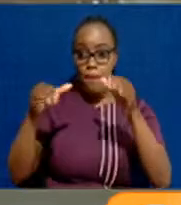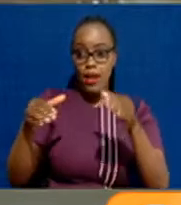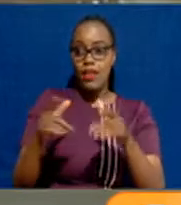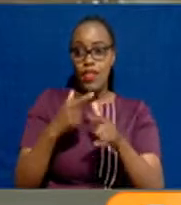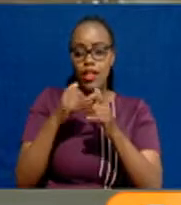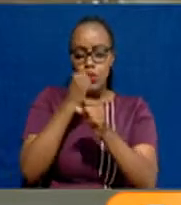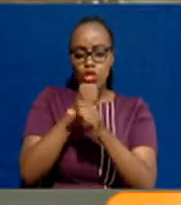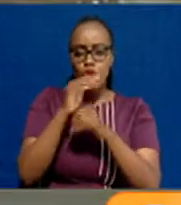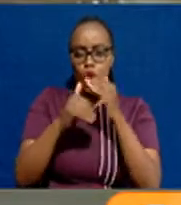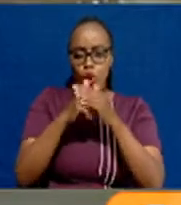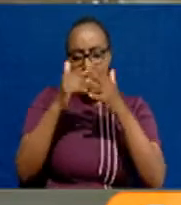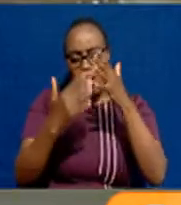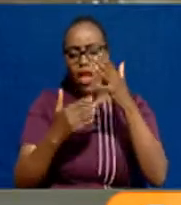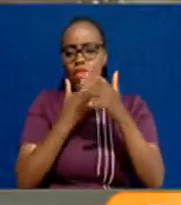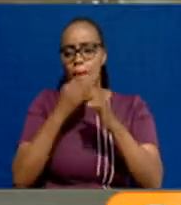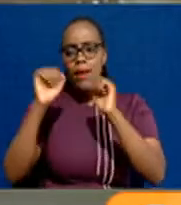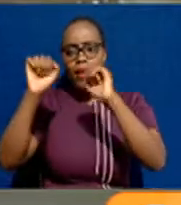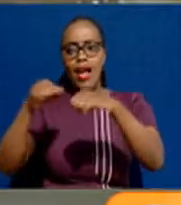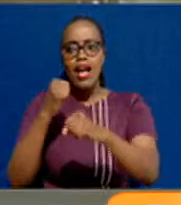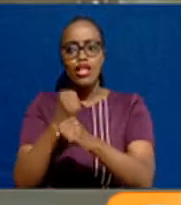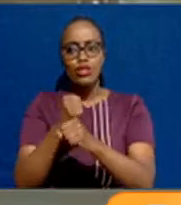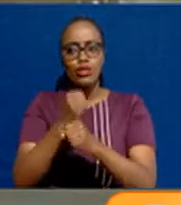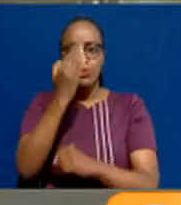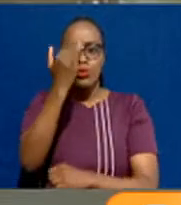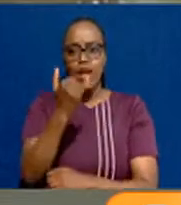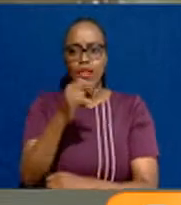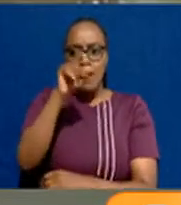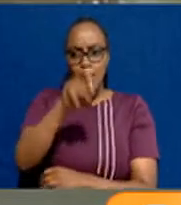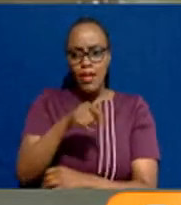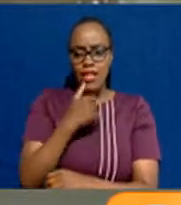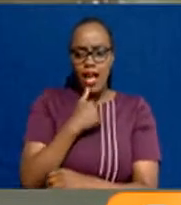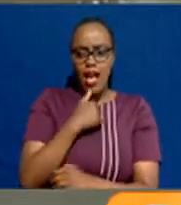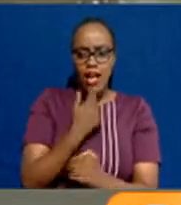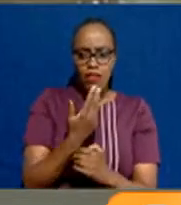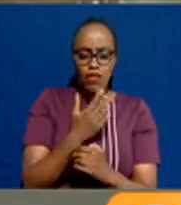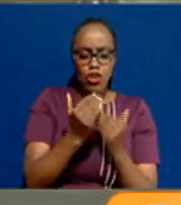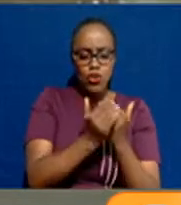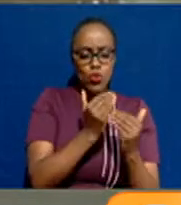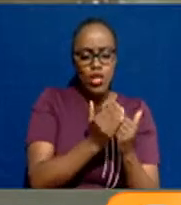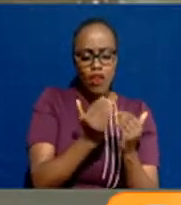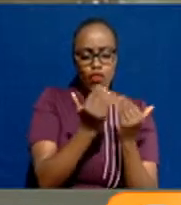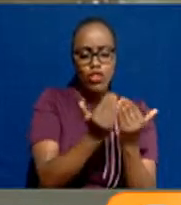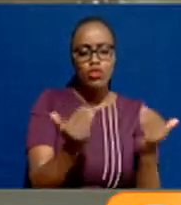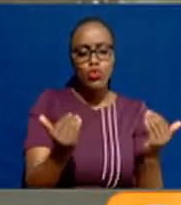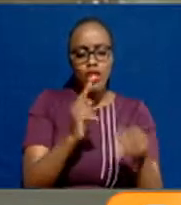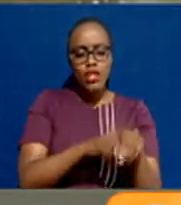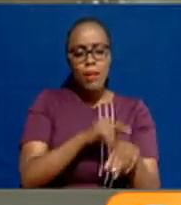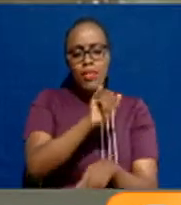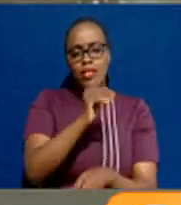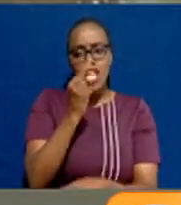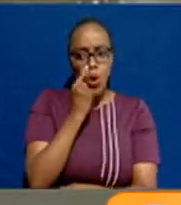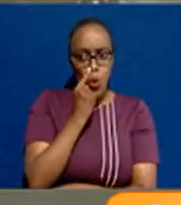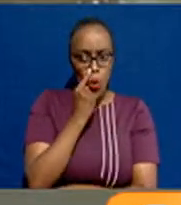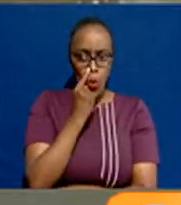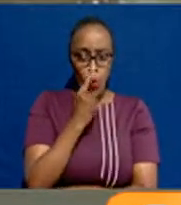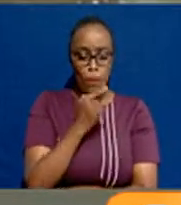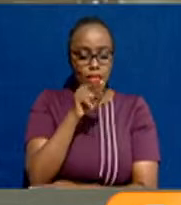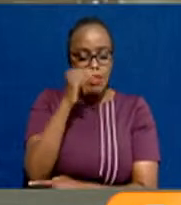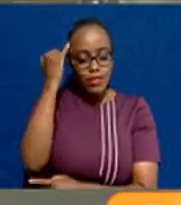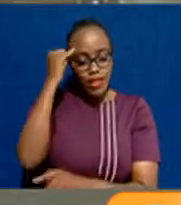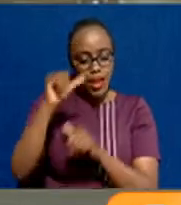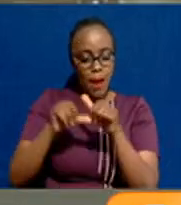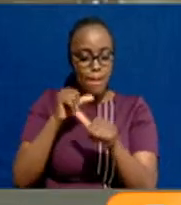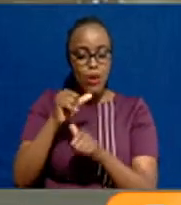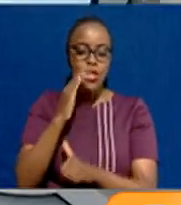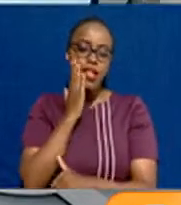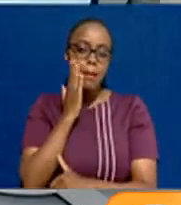those things their male counterparts can because they have to tend to the kids at home. So, what do you make of that whole idea of the motherhood